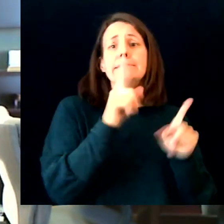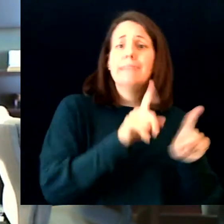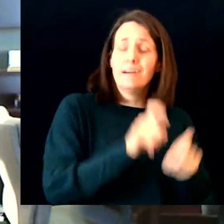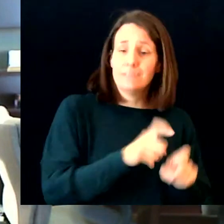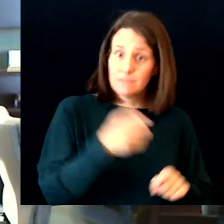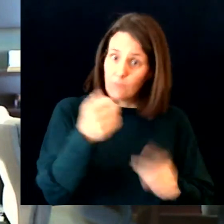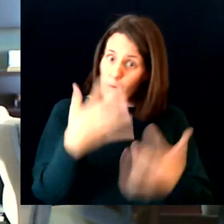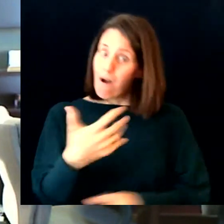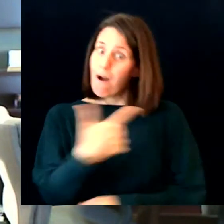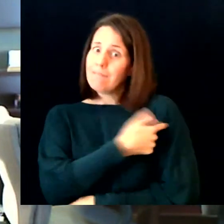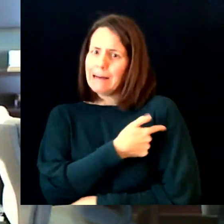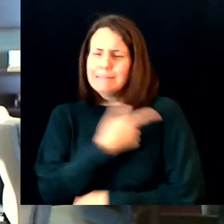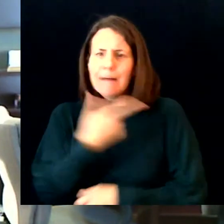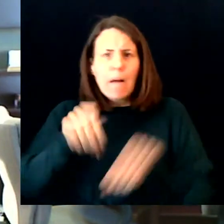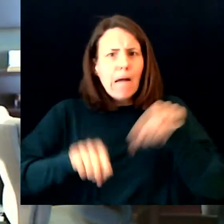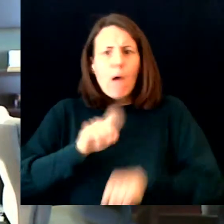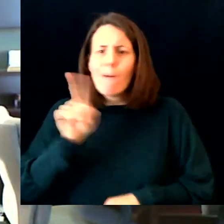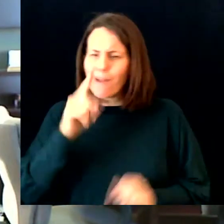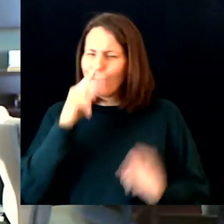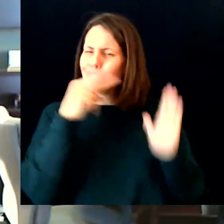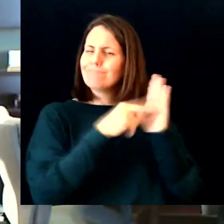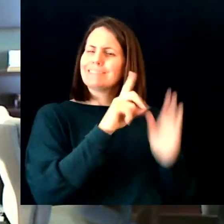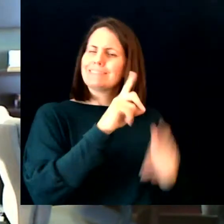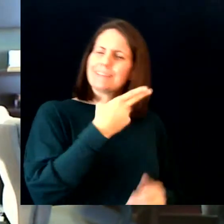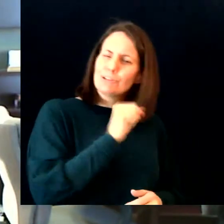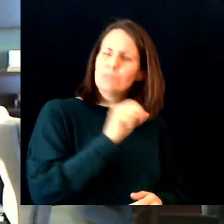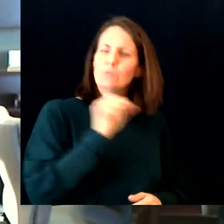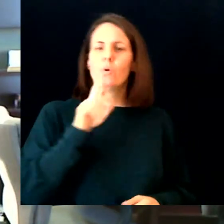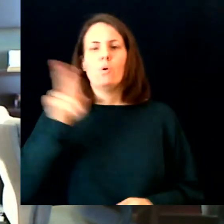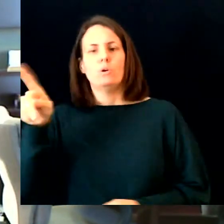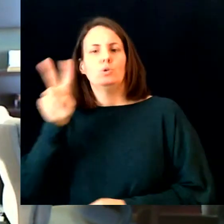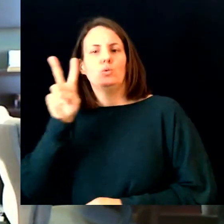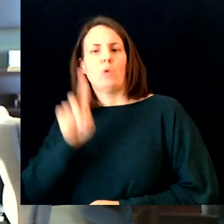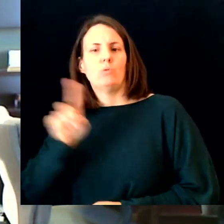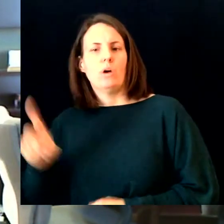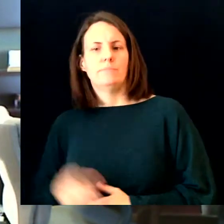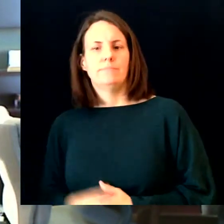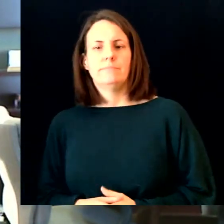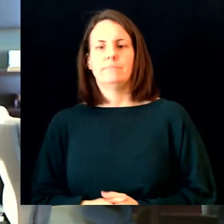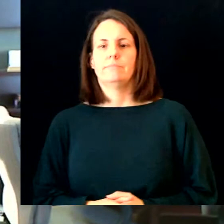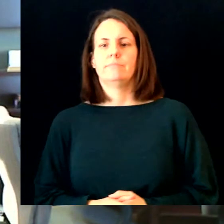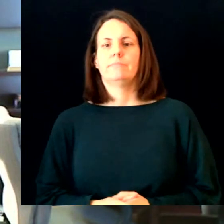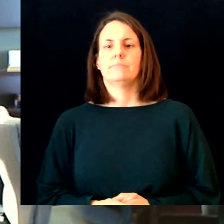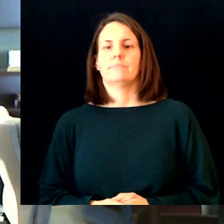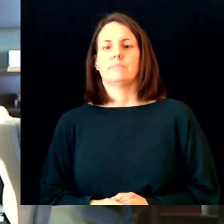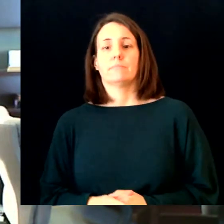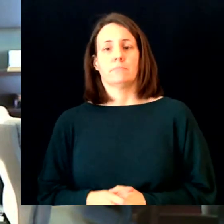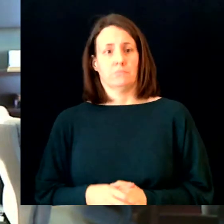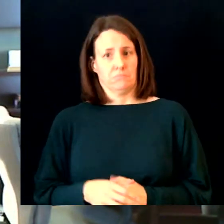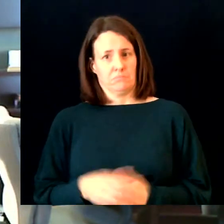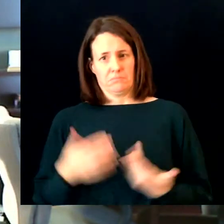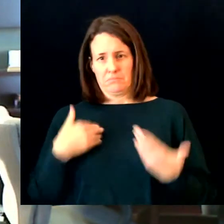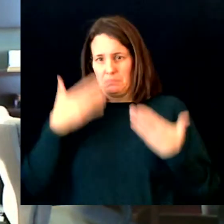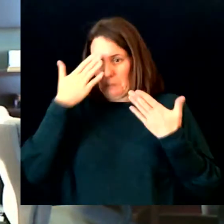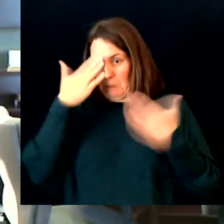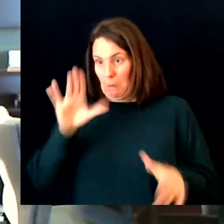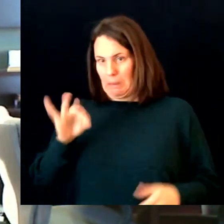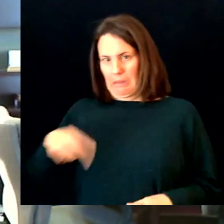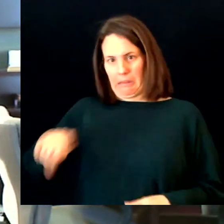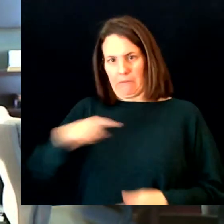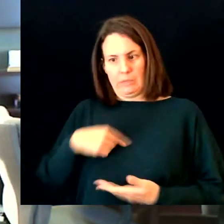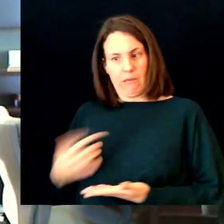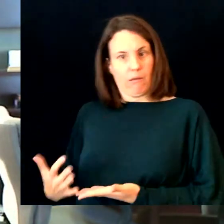any particular complaints. What I can say is we are taking every complaint very seriously, working closely with